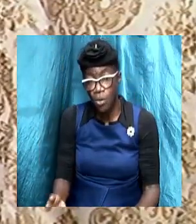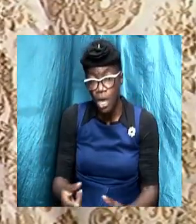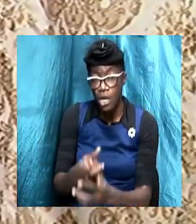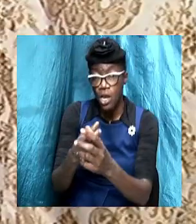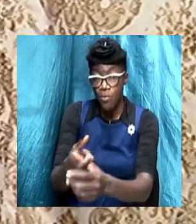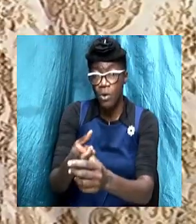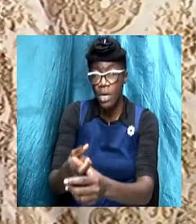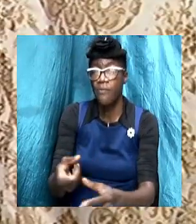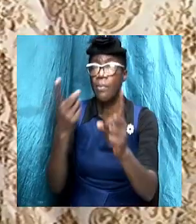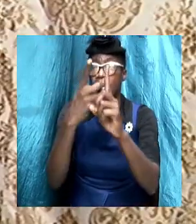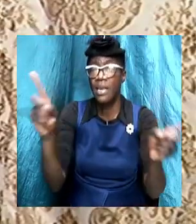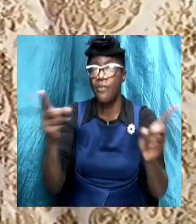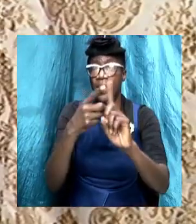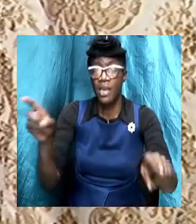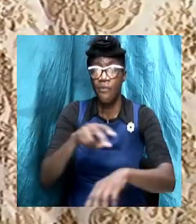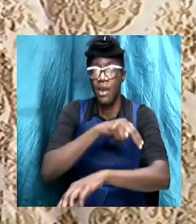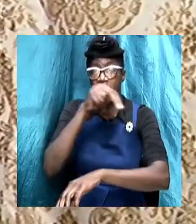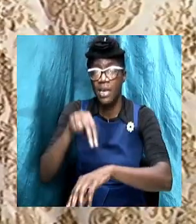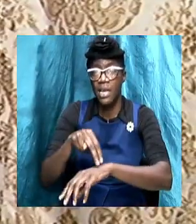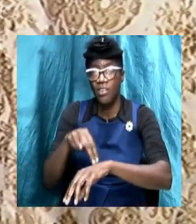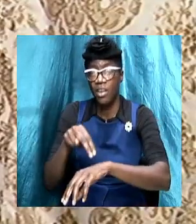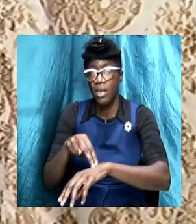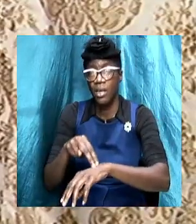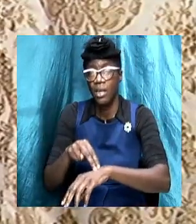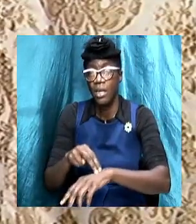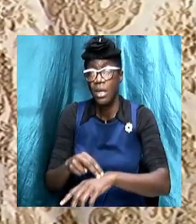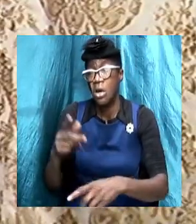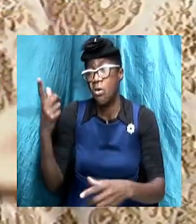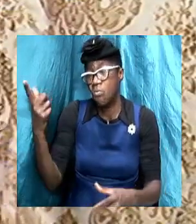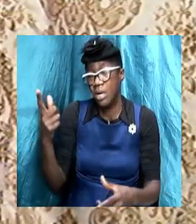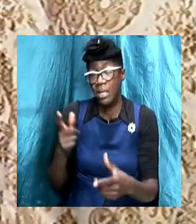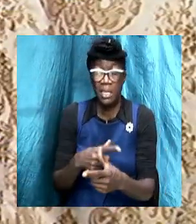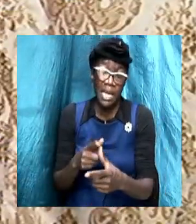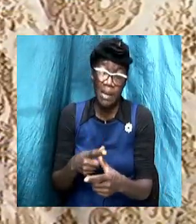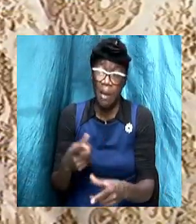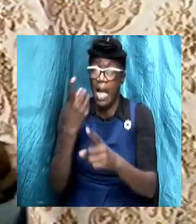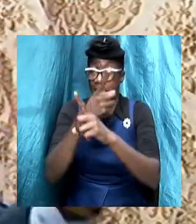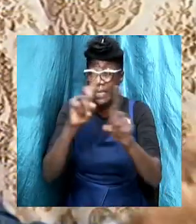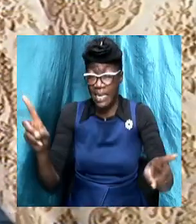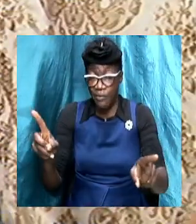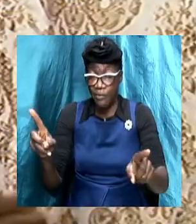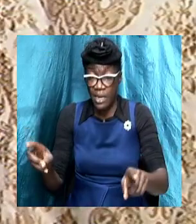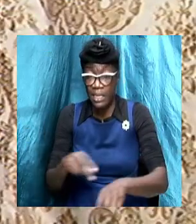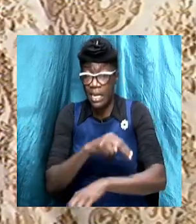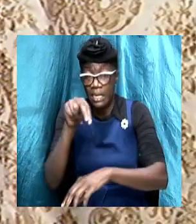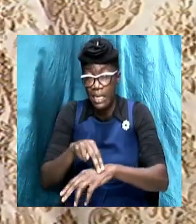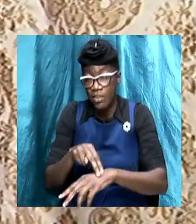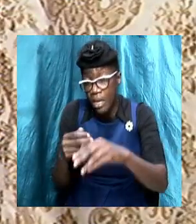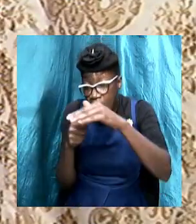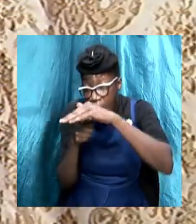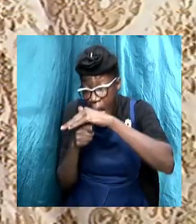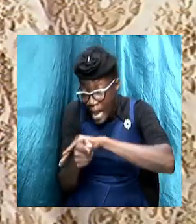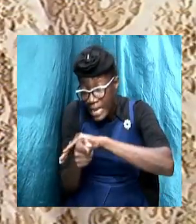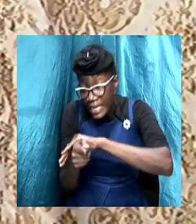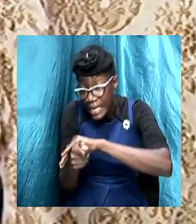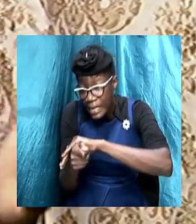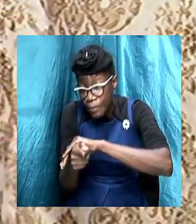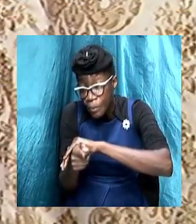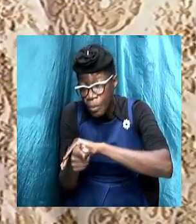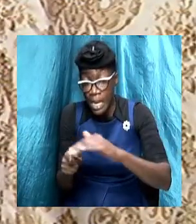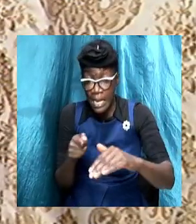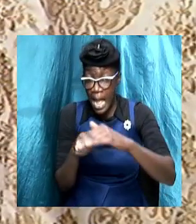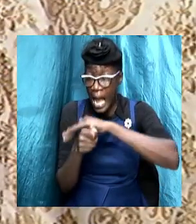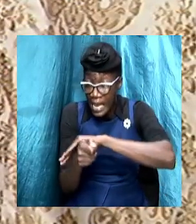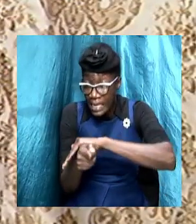different nations. At one time, Cushan, Rishathaim, king of Mesopotamia, he was hiding from him. They were hiding from the